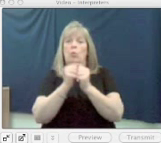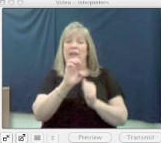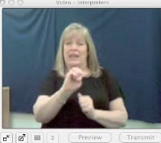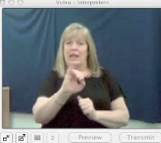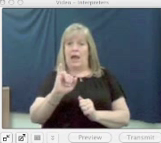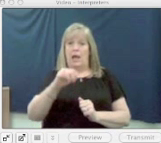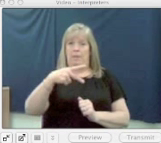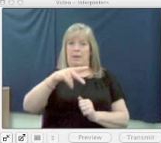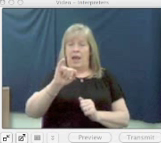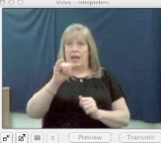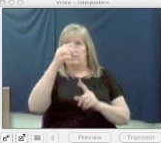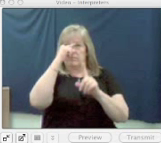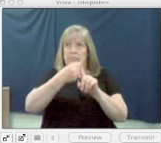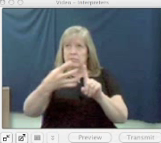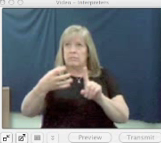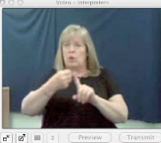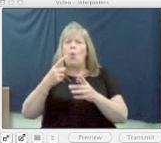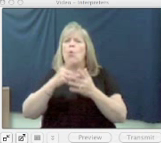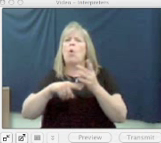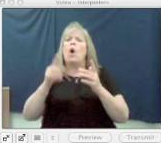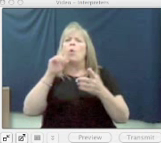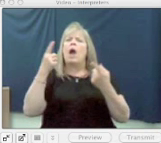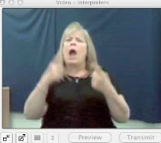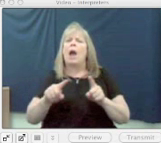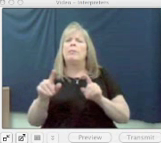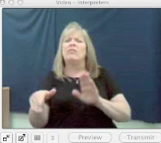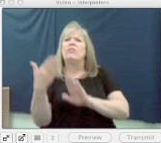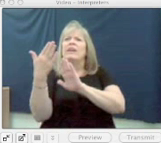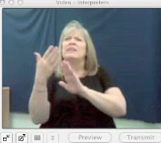amazing to see how much we can know.